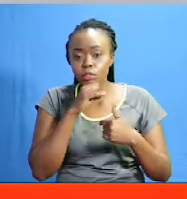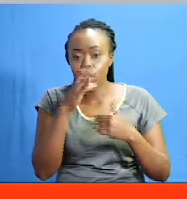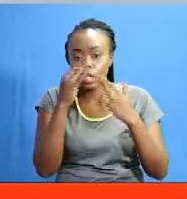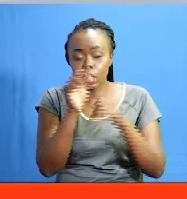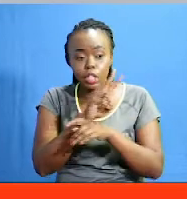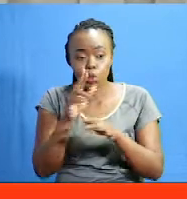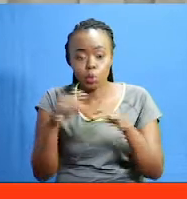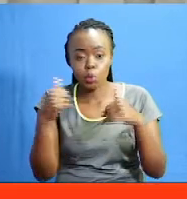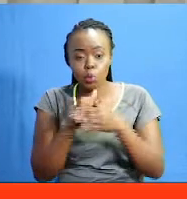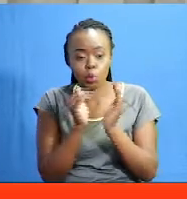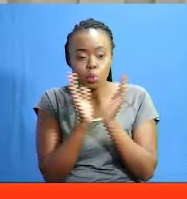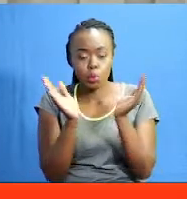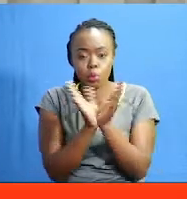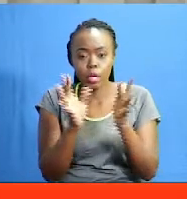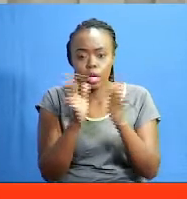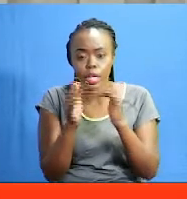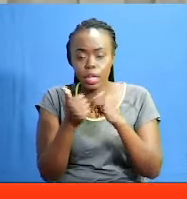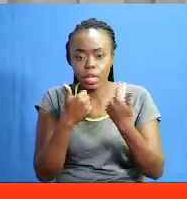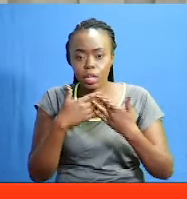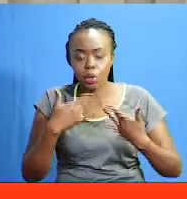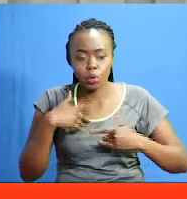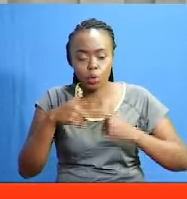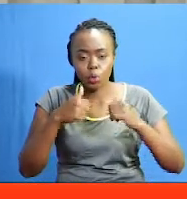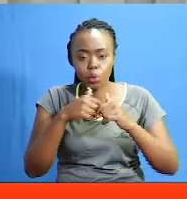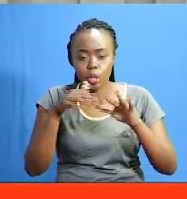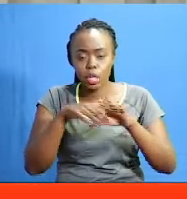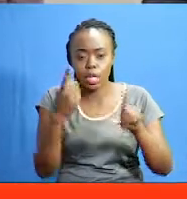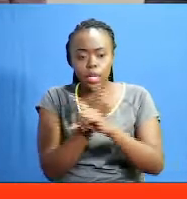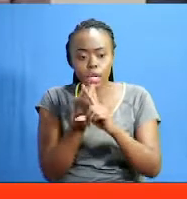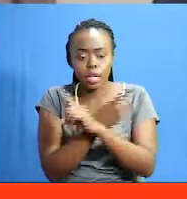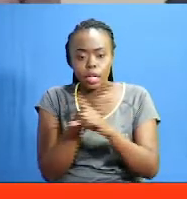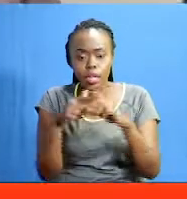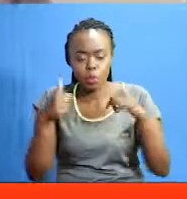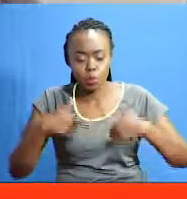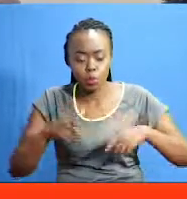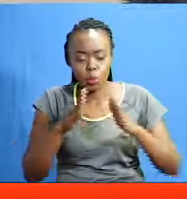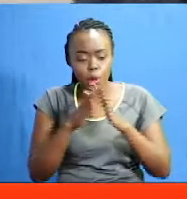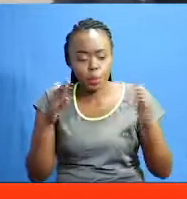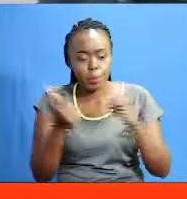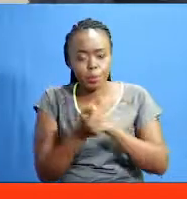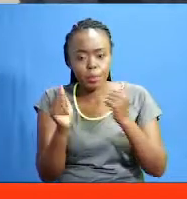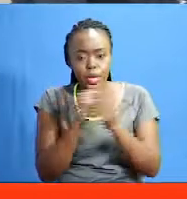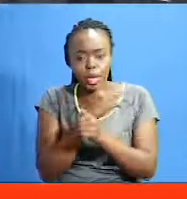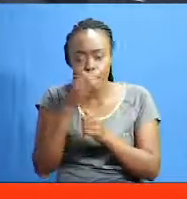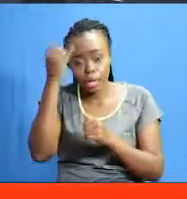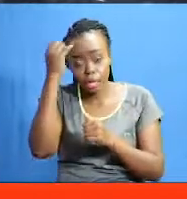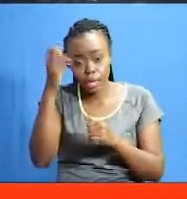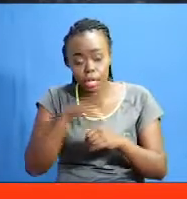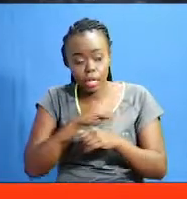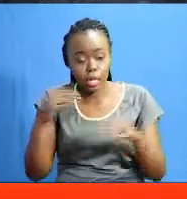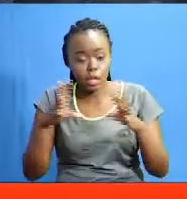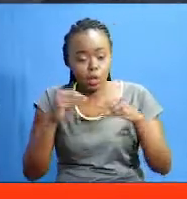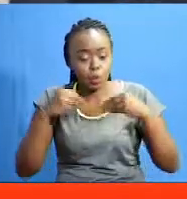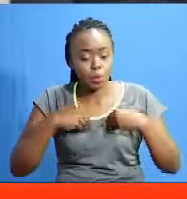University is quite keen to establish a global network with stakeholders in various fields to allow a wider exchange of ideas